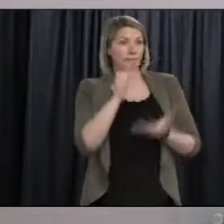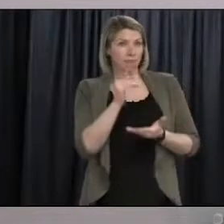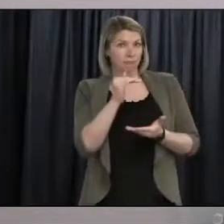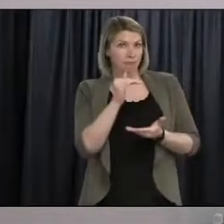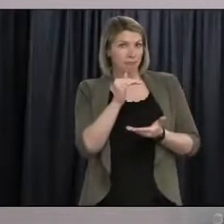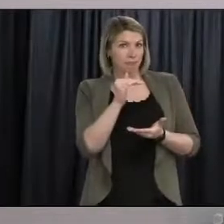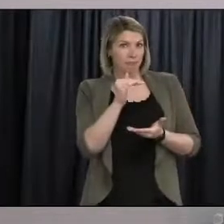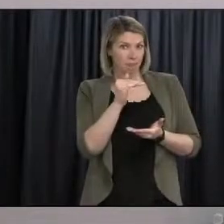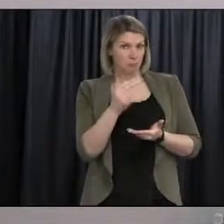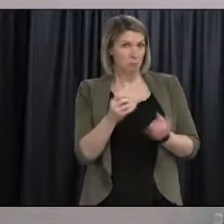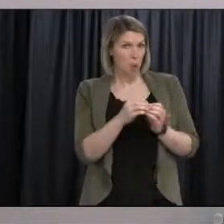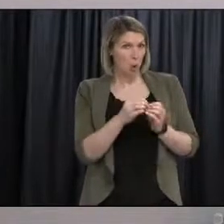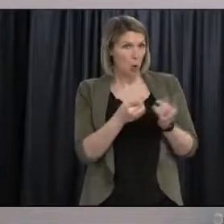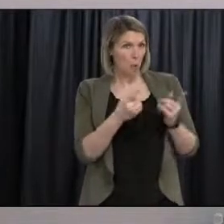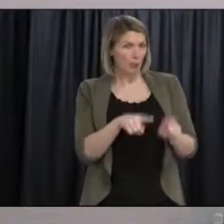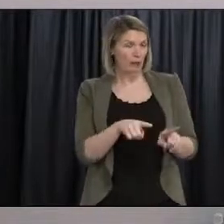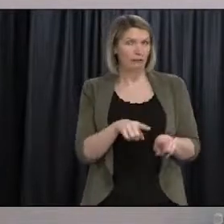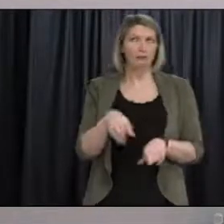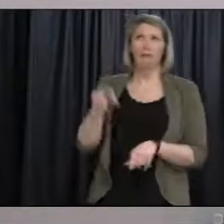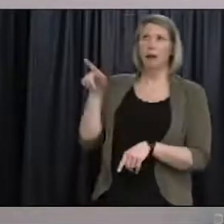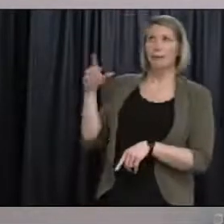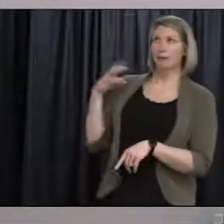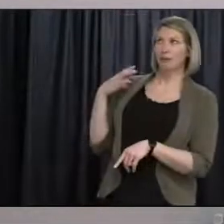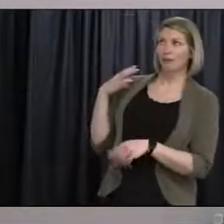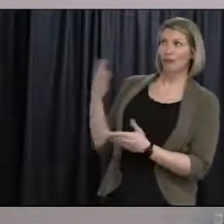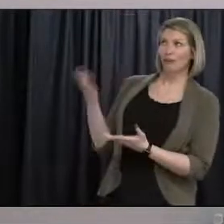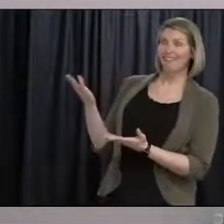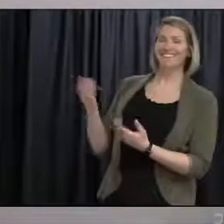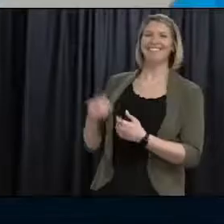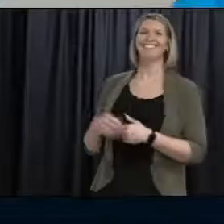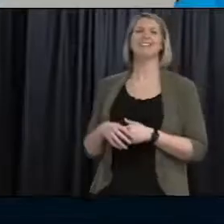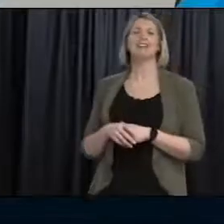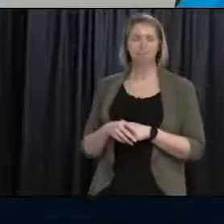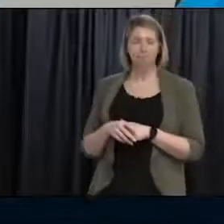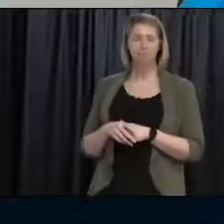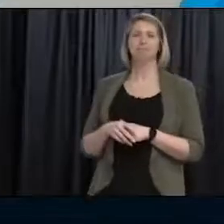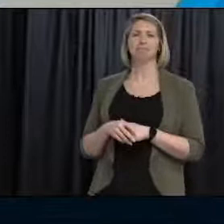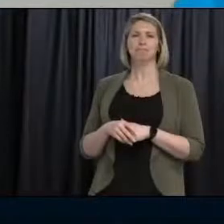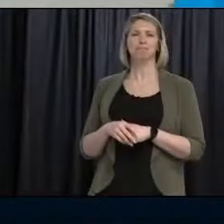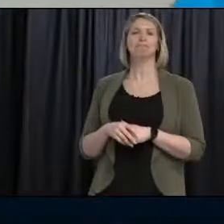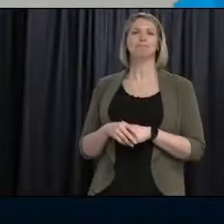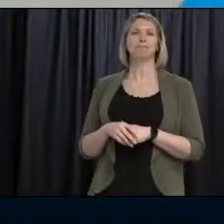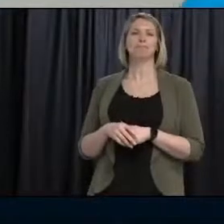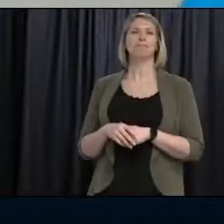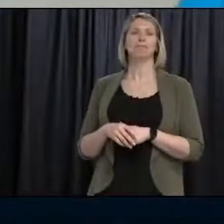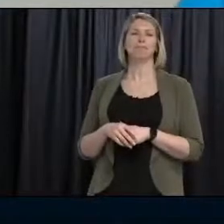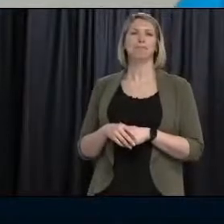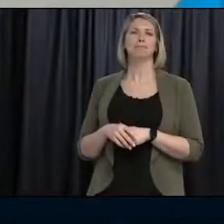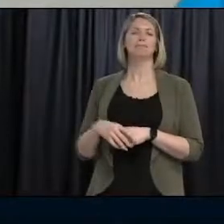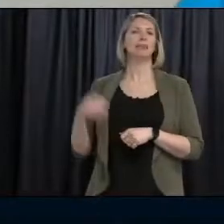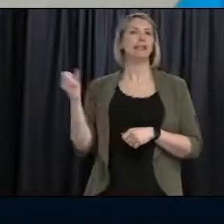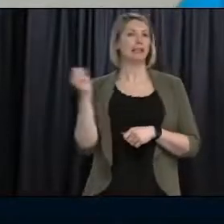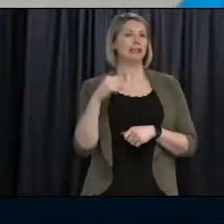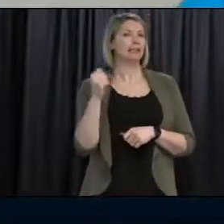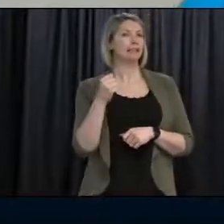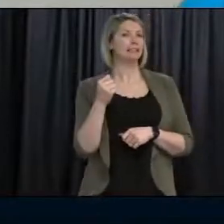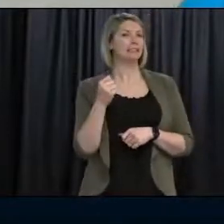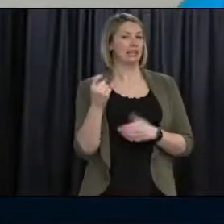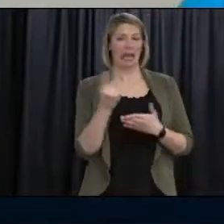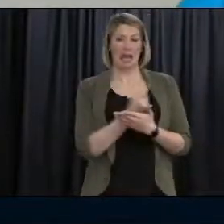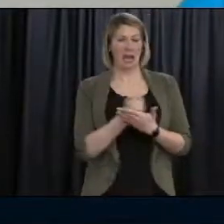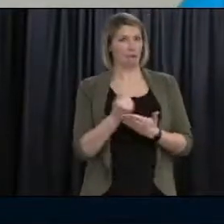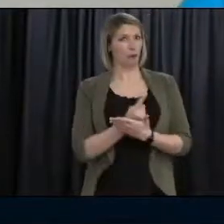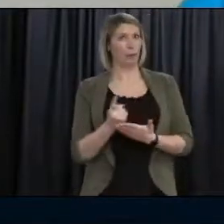Minister, can I defer to you there? That's probably for you, Minister. Yeah, no, certainly. Yes, we get the Pfizer on a